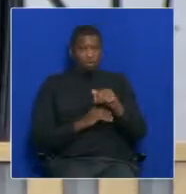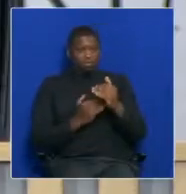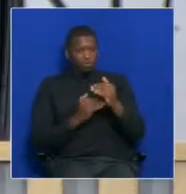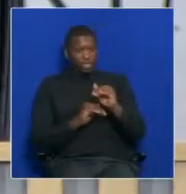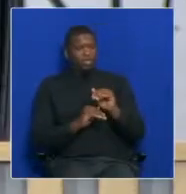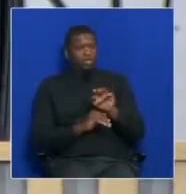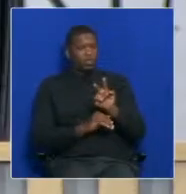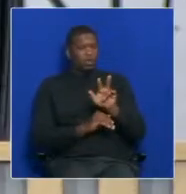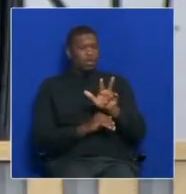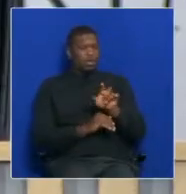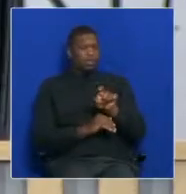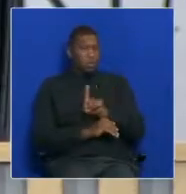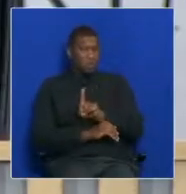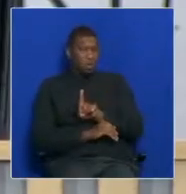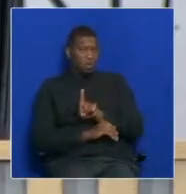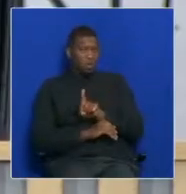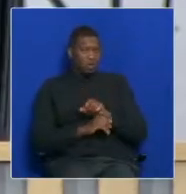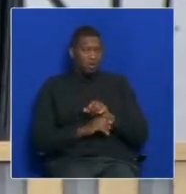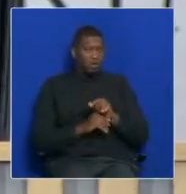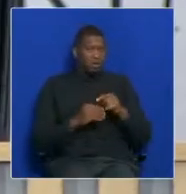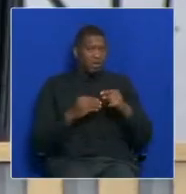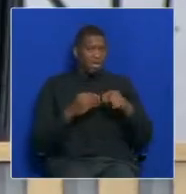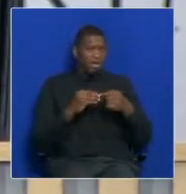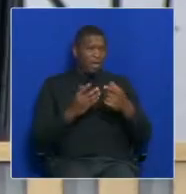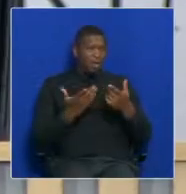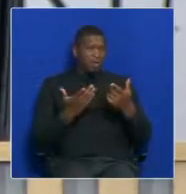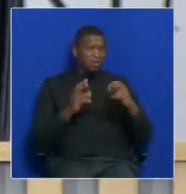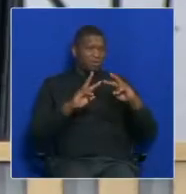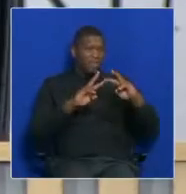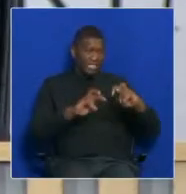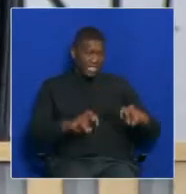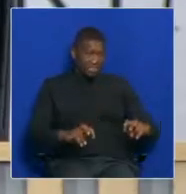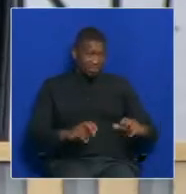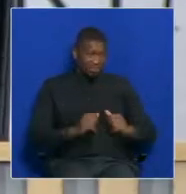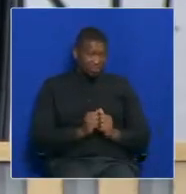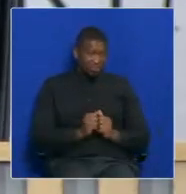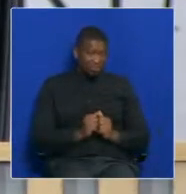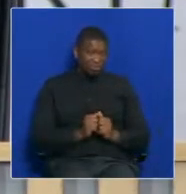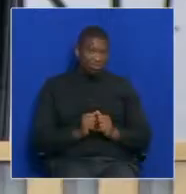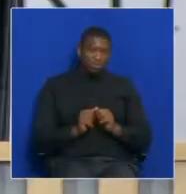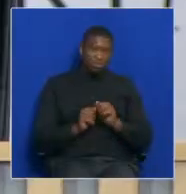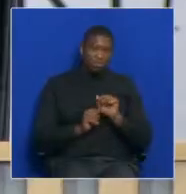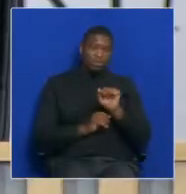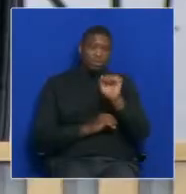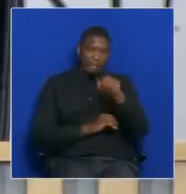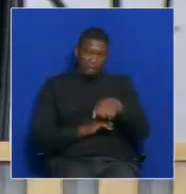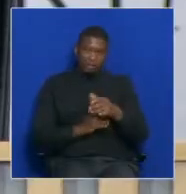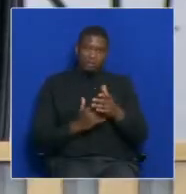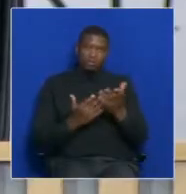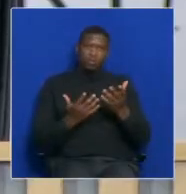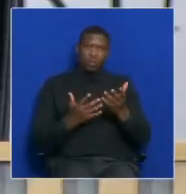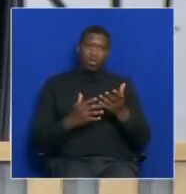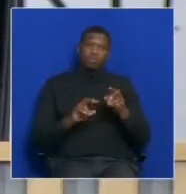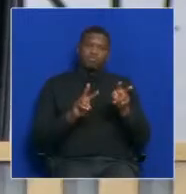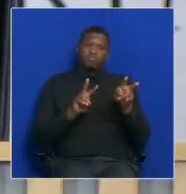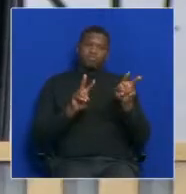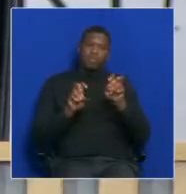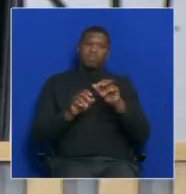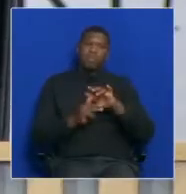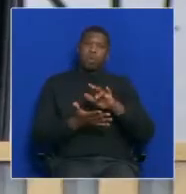Isn't 28.1 about investigations? Yes, on the authorization that she can